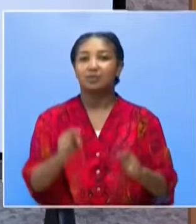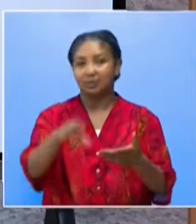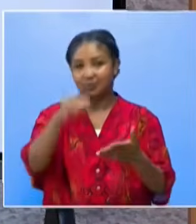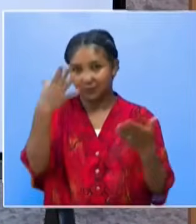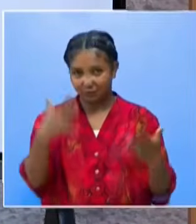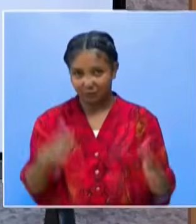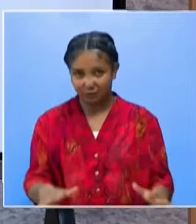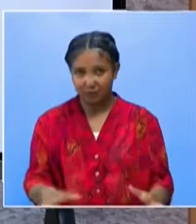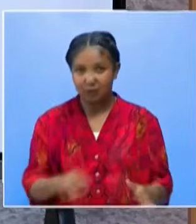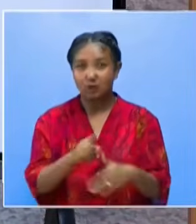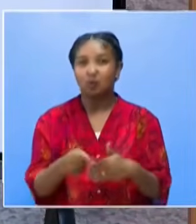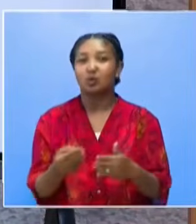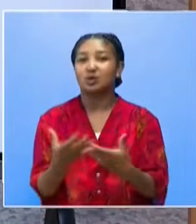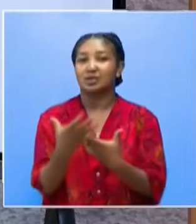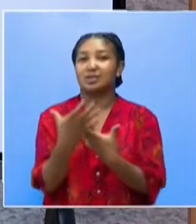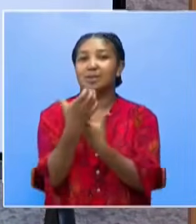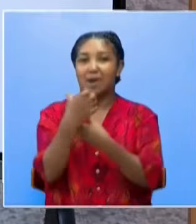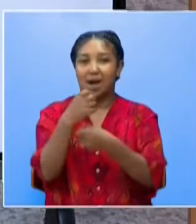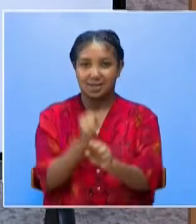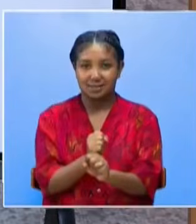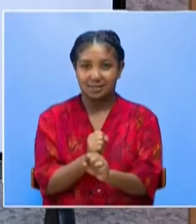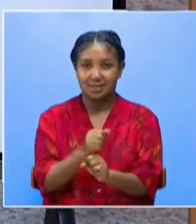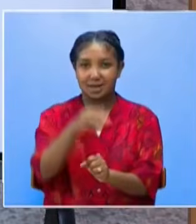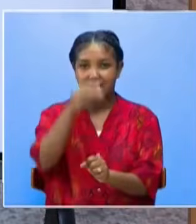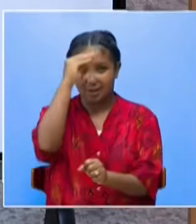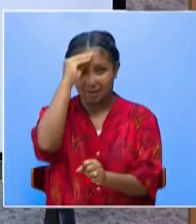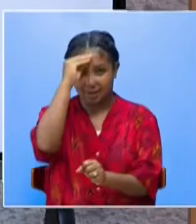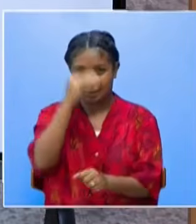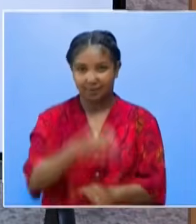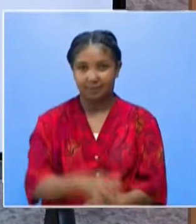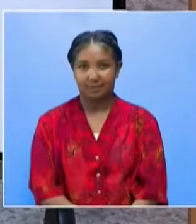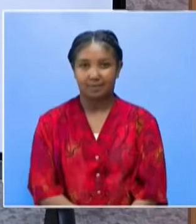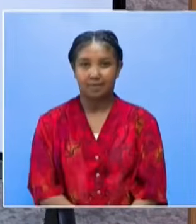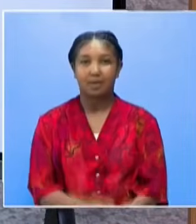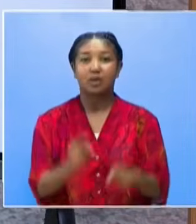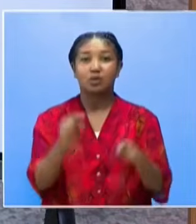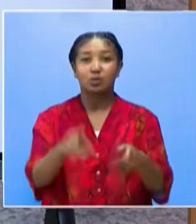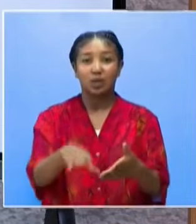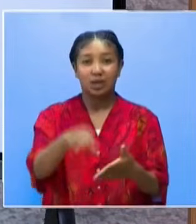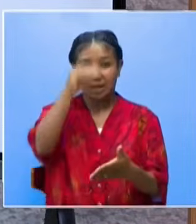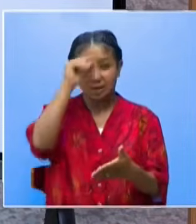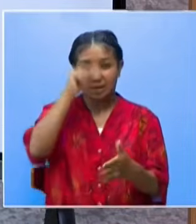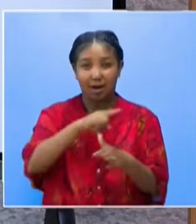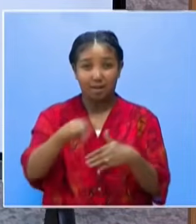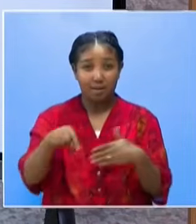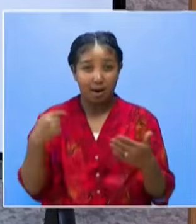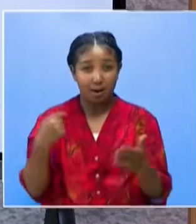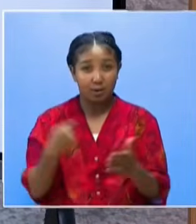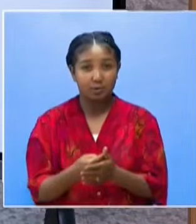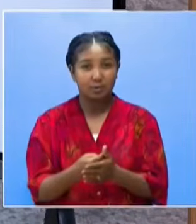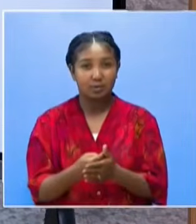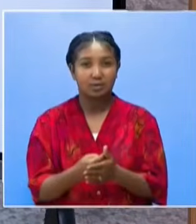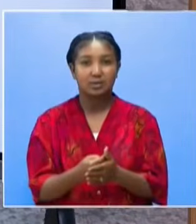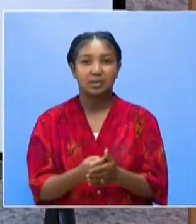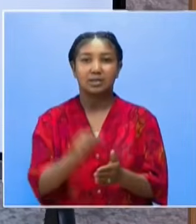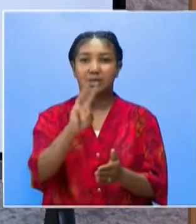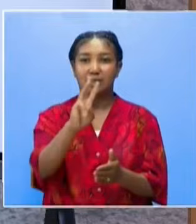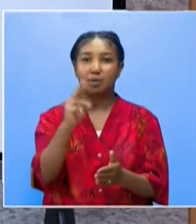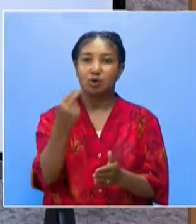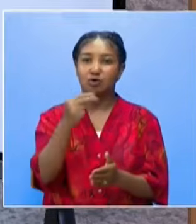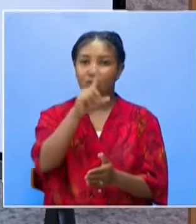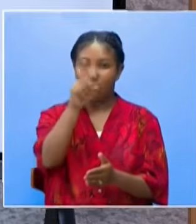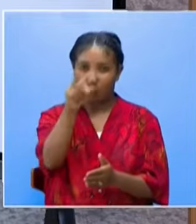lesson. So let's summarize what we have talked. Today we have talked about WH